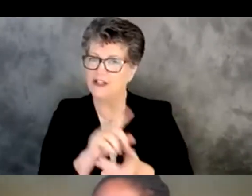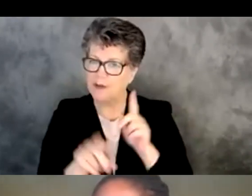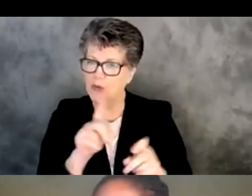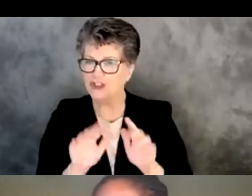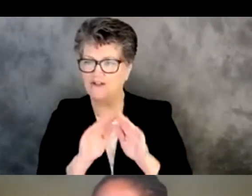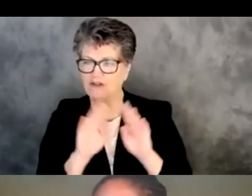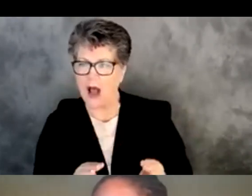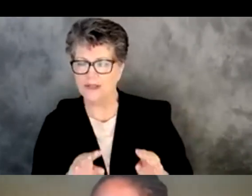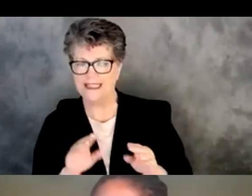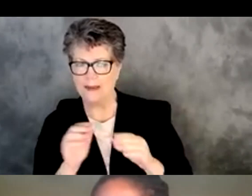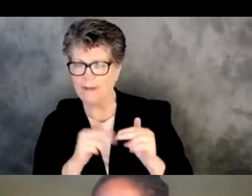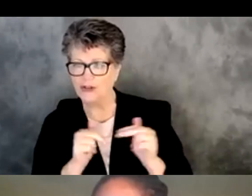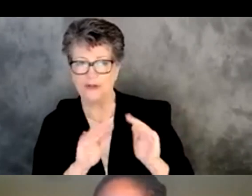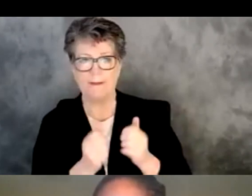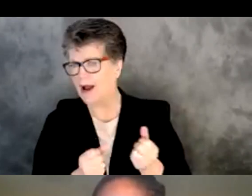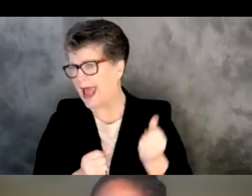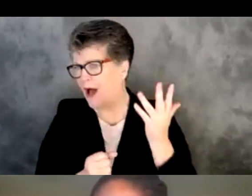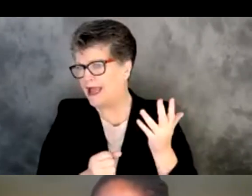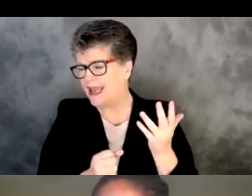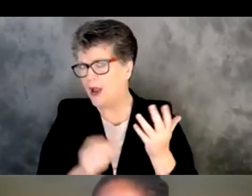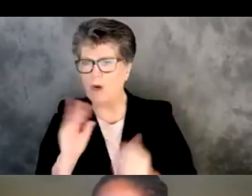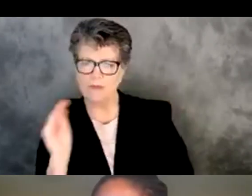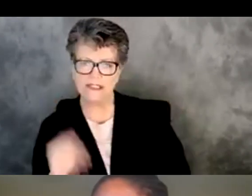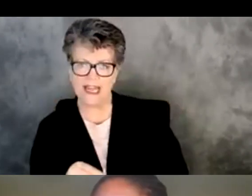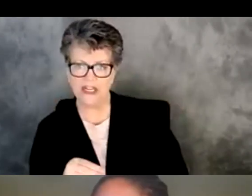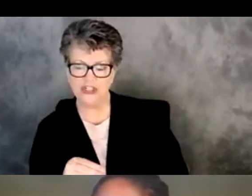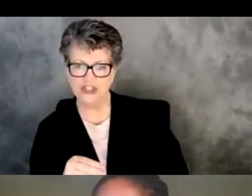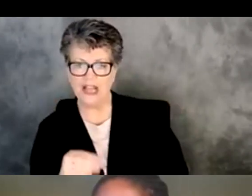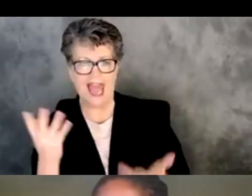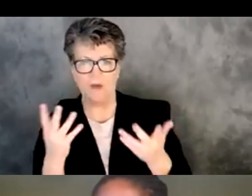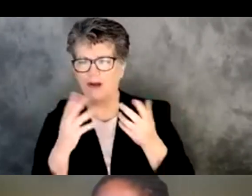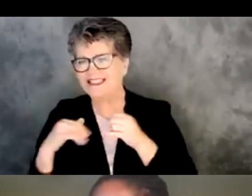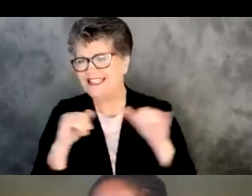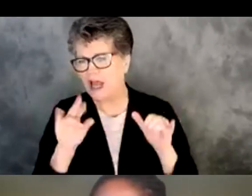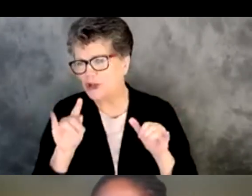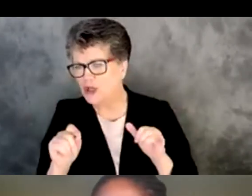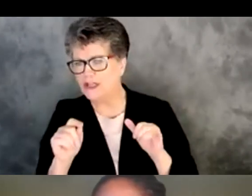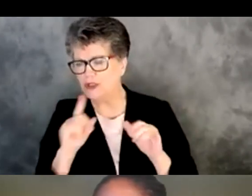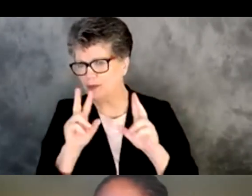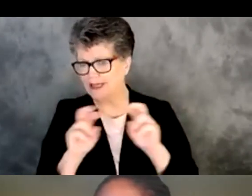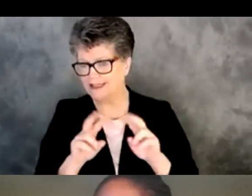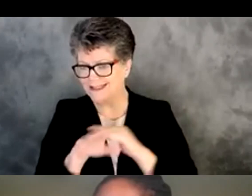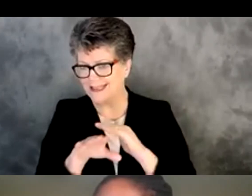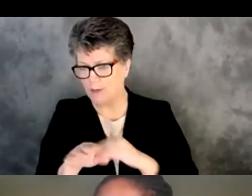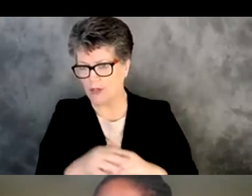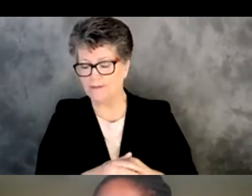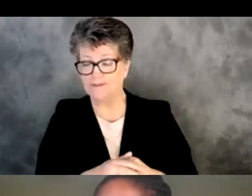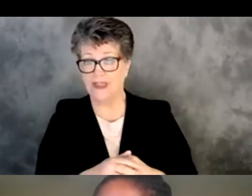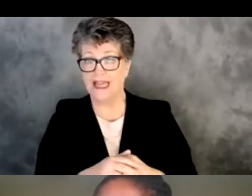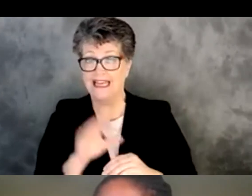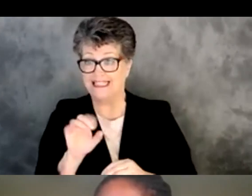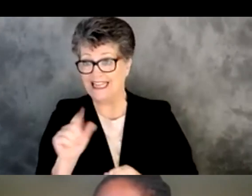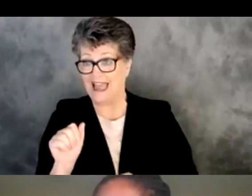housing practitioners about how many and what percentages and to what standard units should be accessible. HCD clarifies